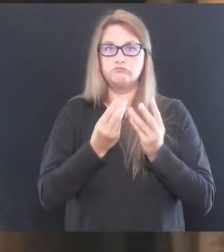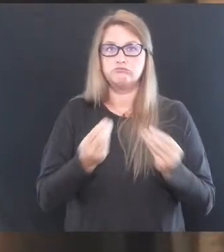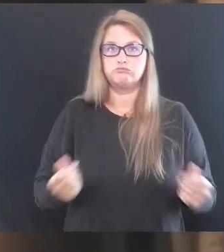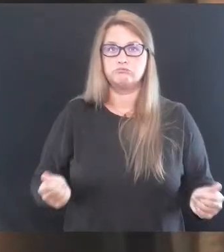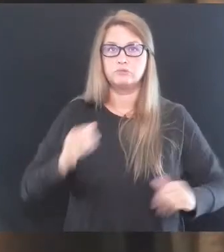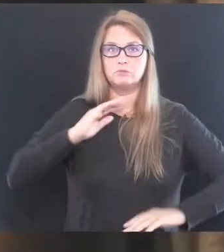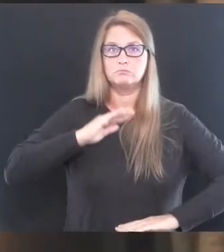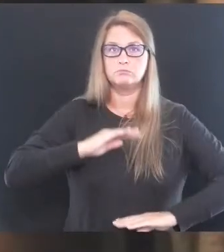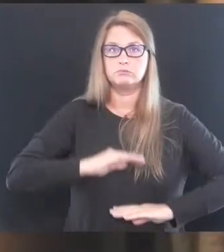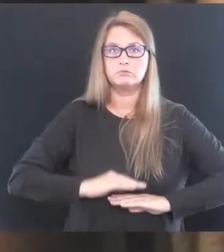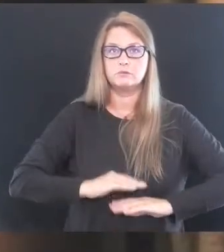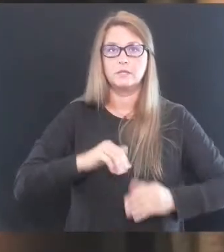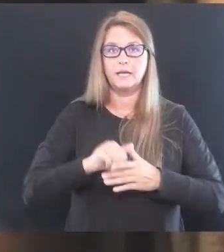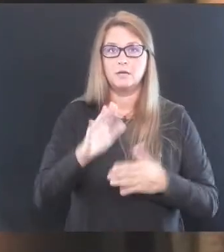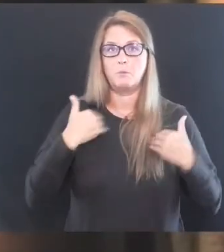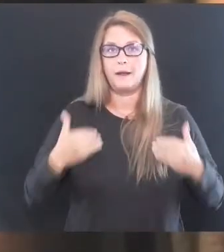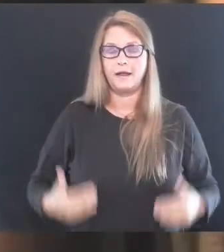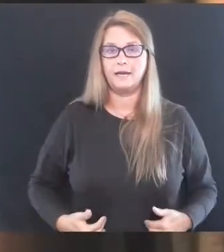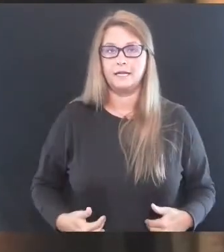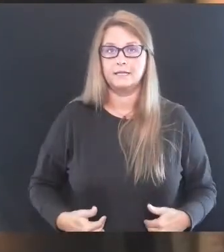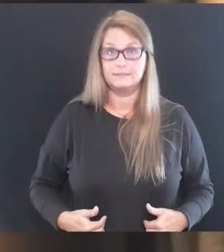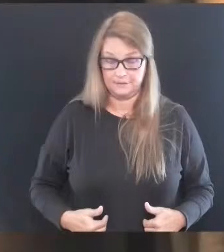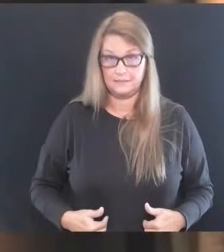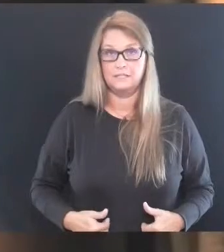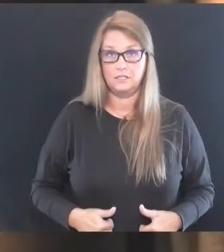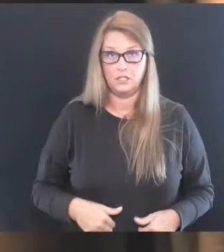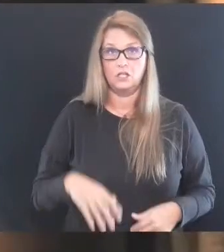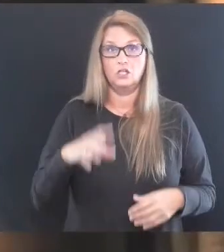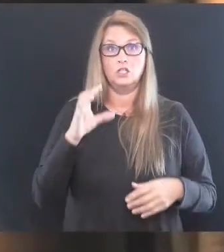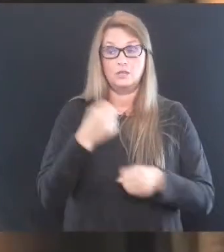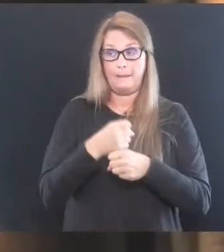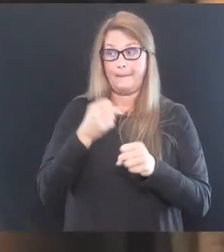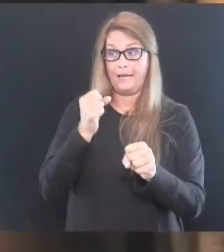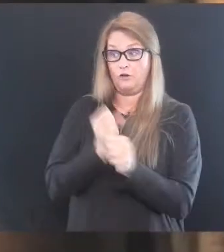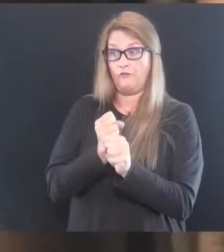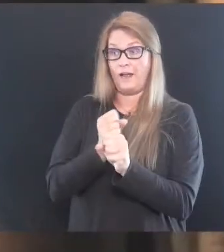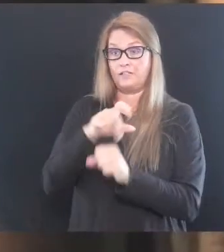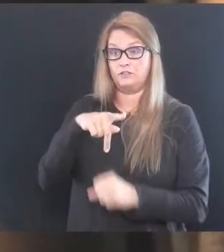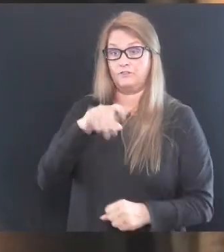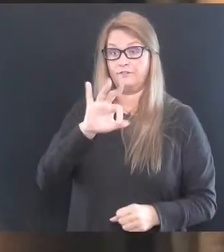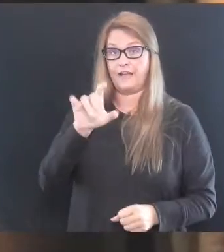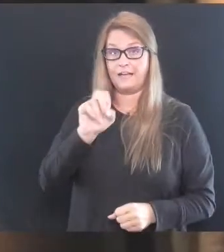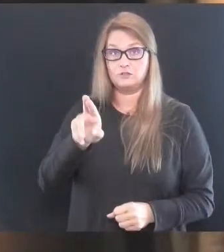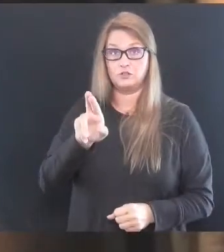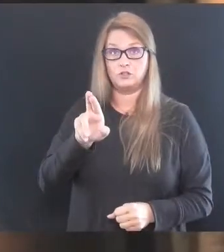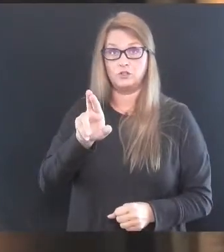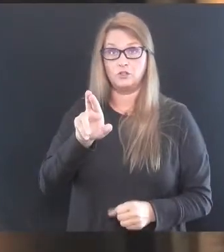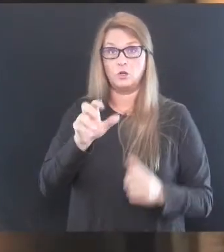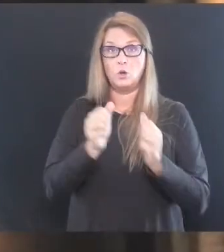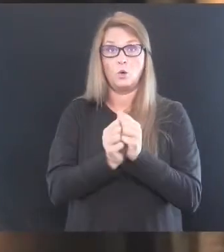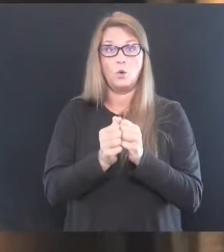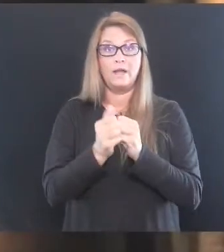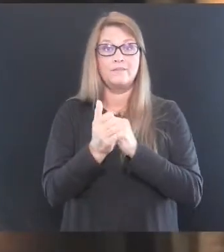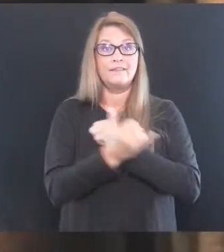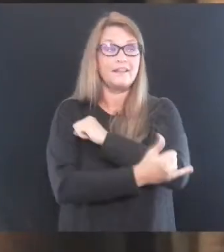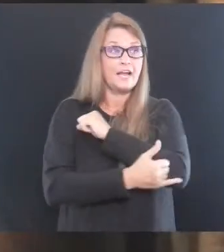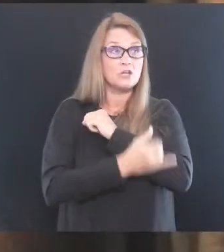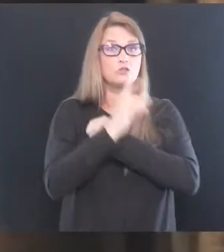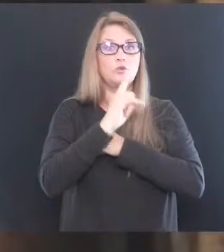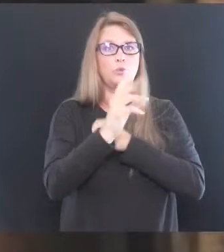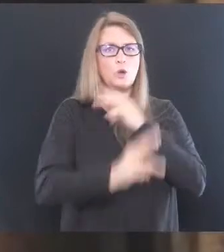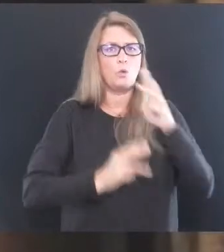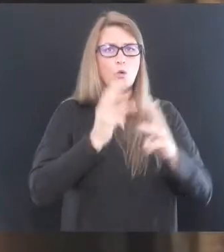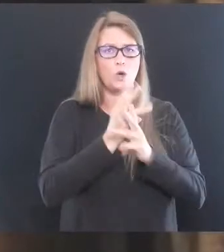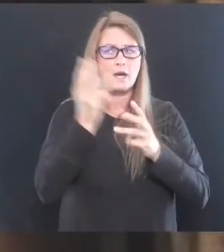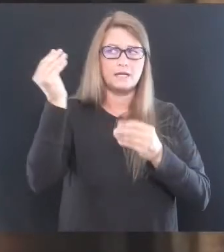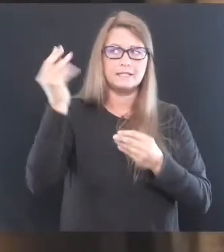And after 6 months, more potency. So the manufacturers of Pfizer, along with the real world data that we